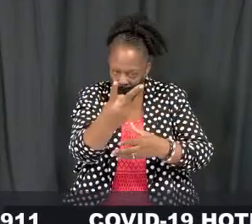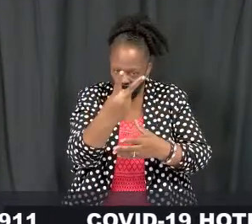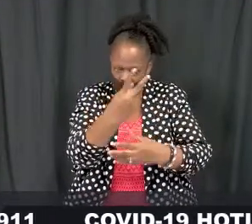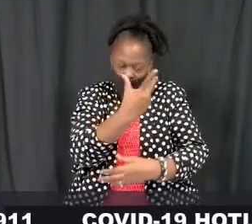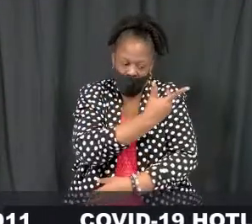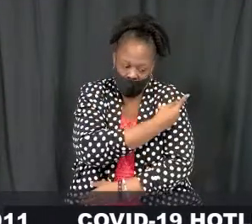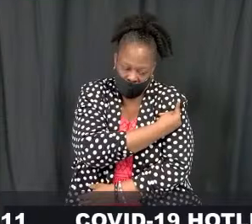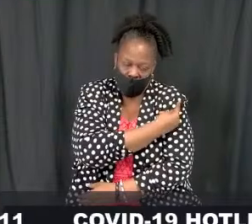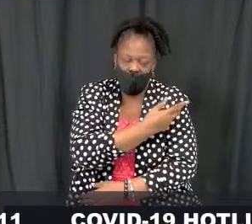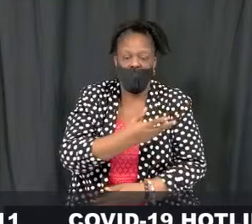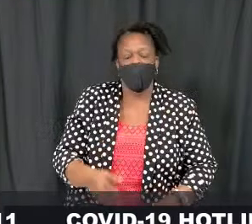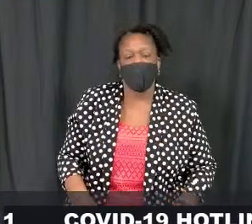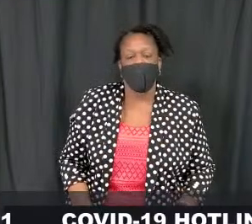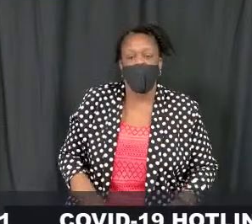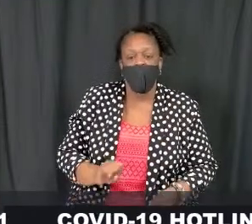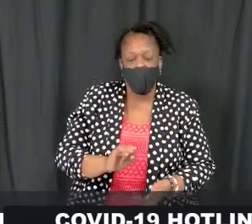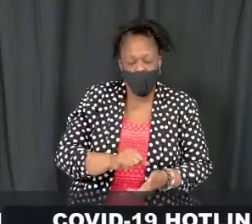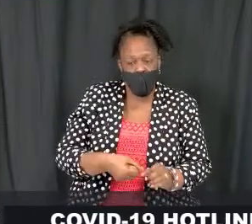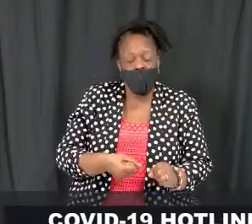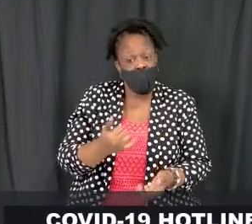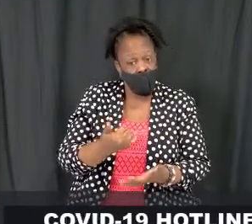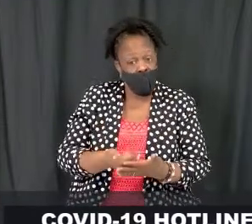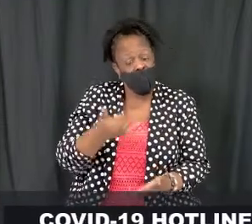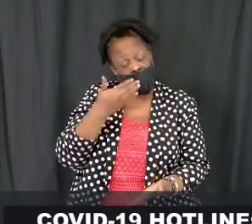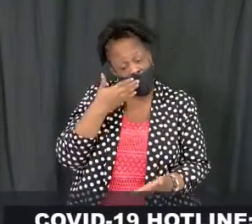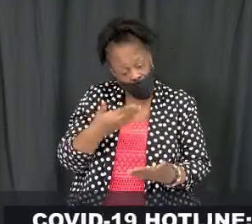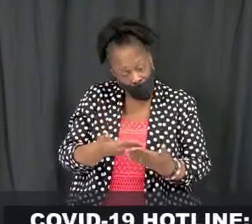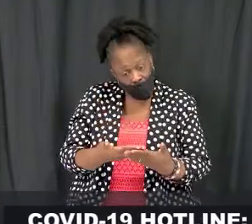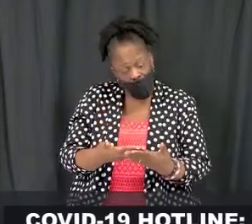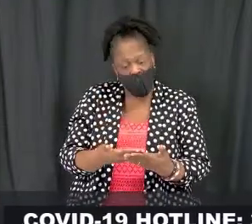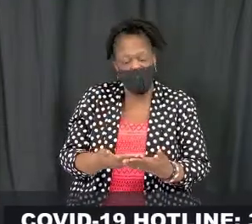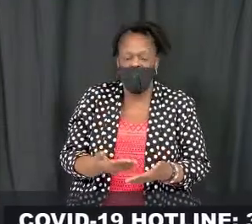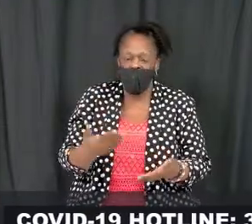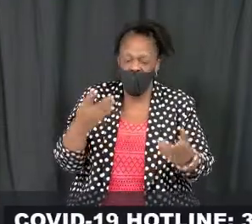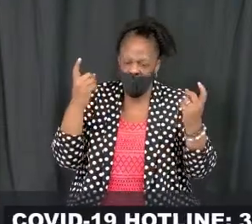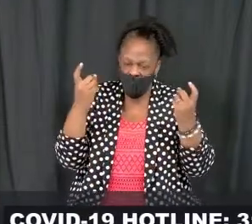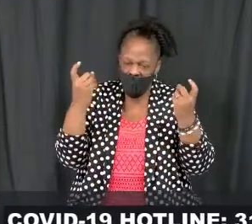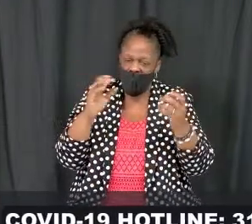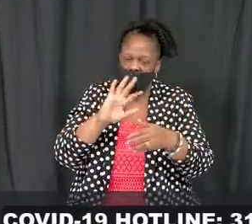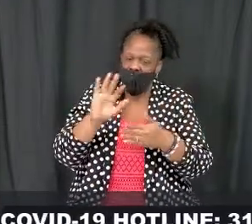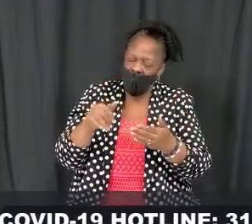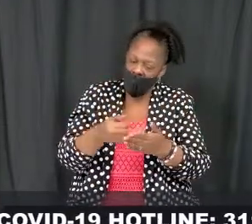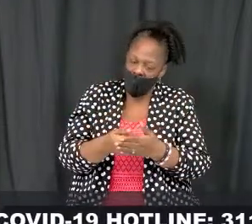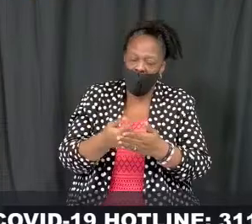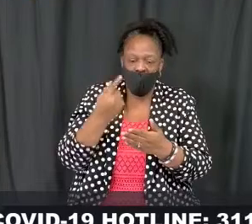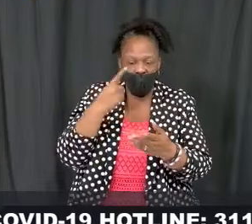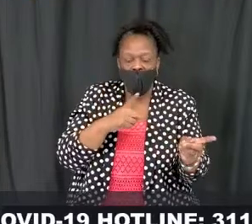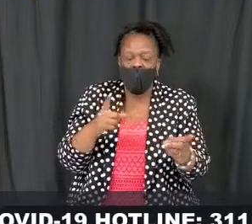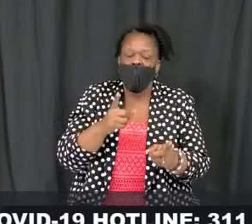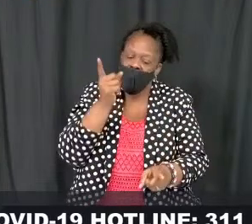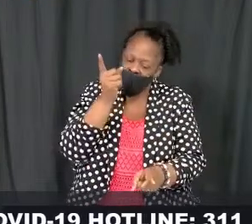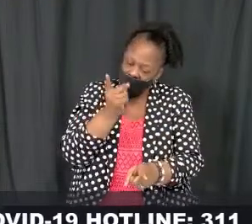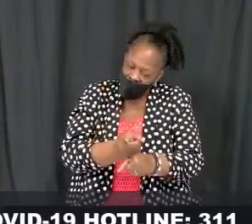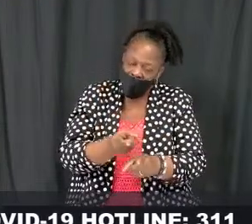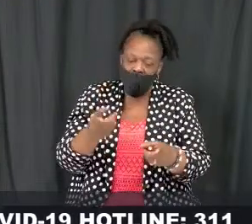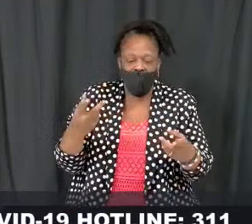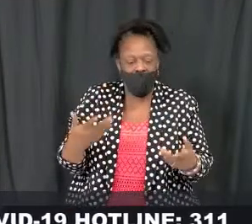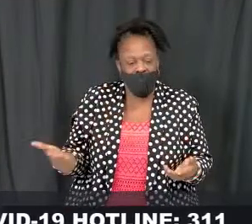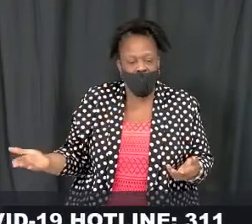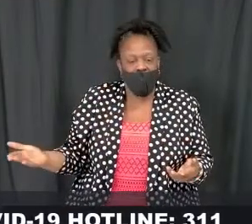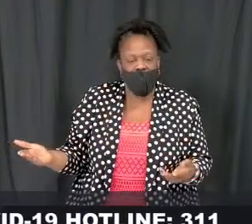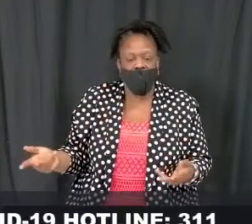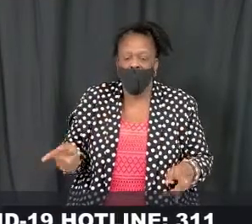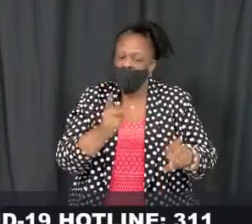13.8% of the target population. I congratulate them all for doing the right thing in not just